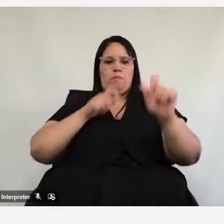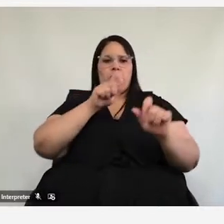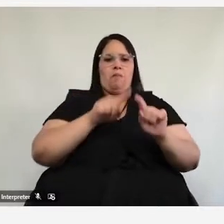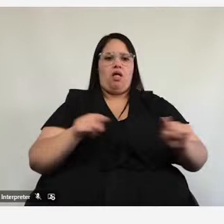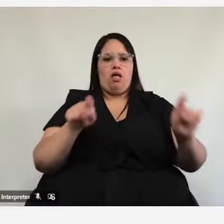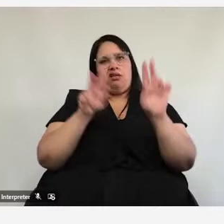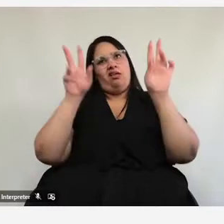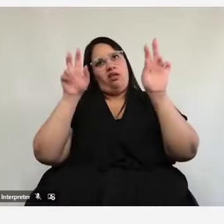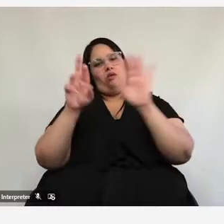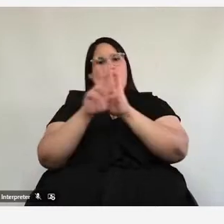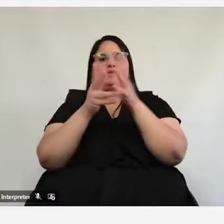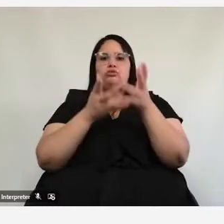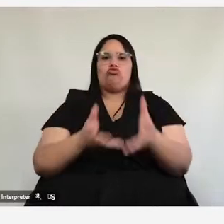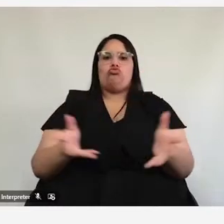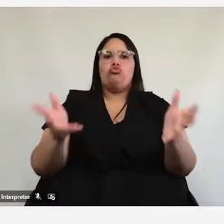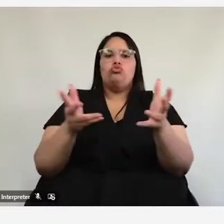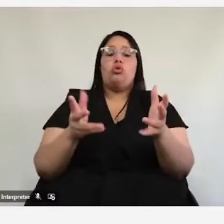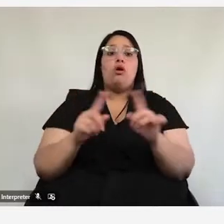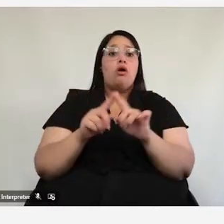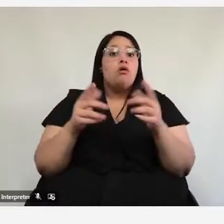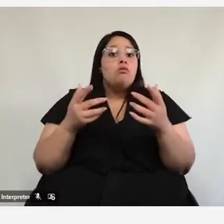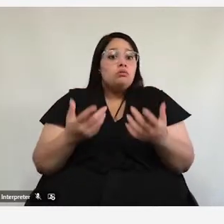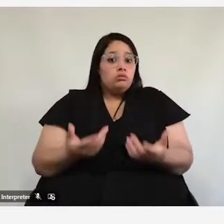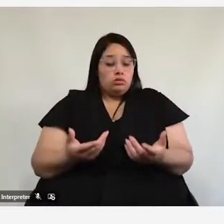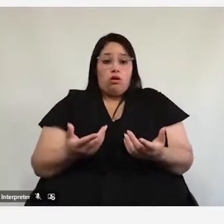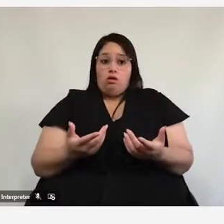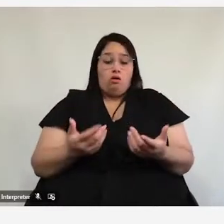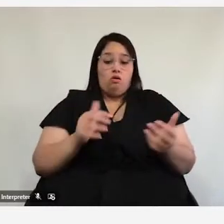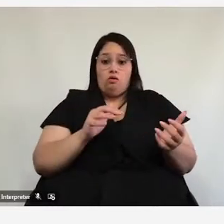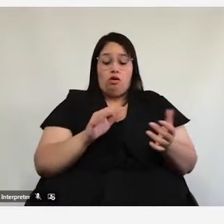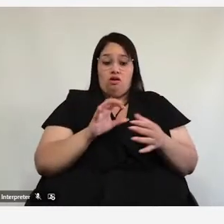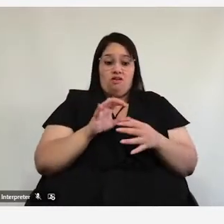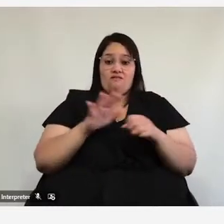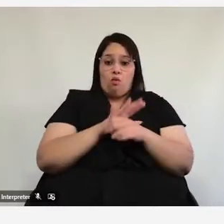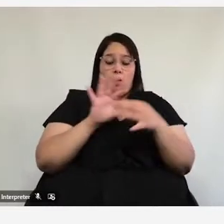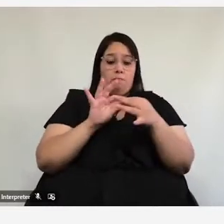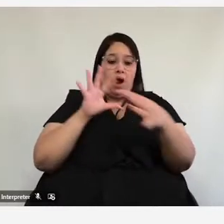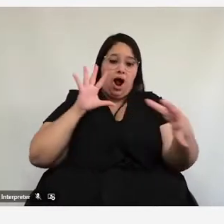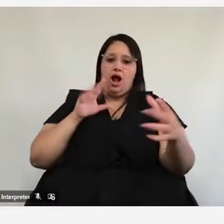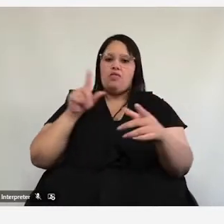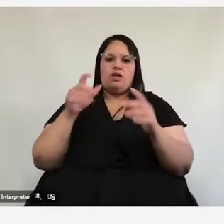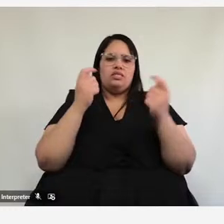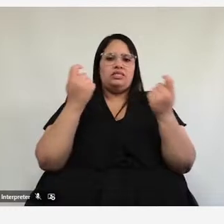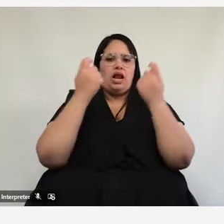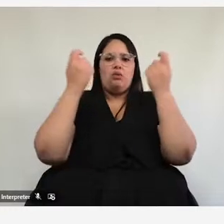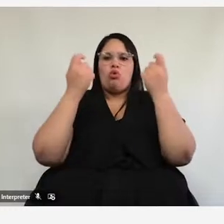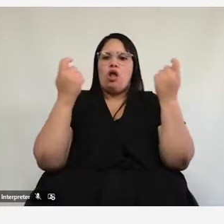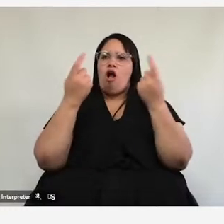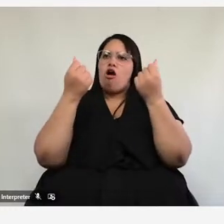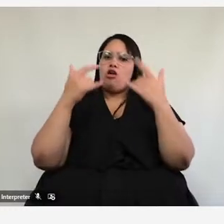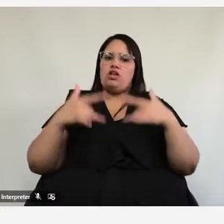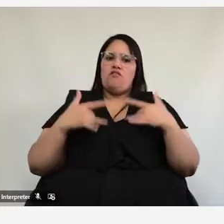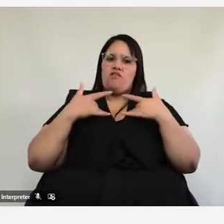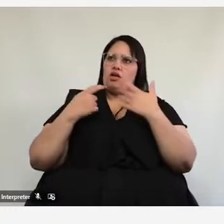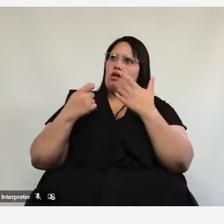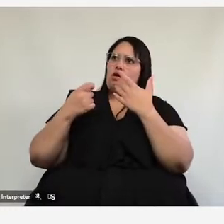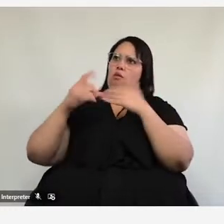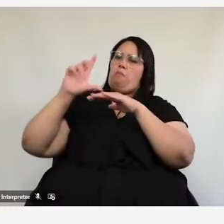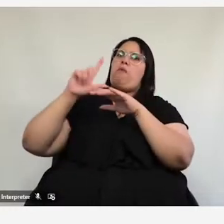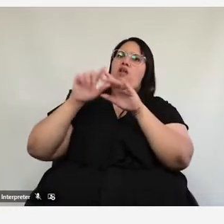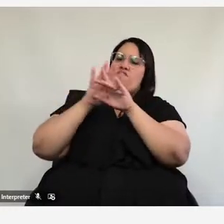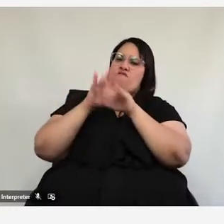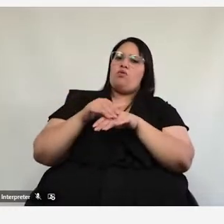supposed to represent. So completely disconnected that they celebrate raising the cost of living and forcing more